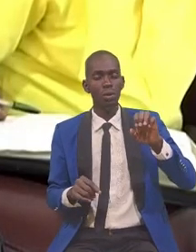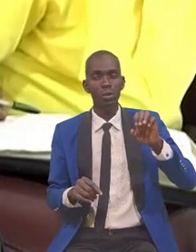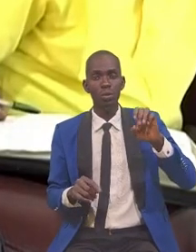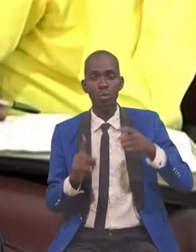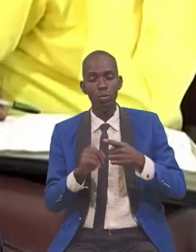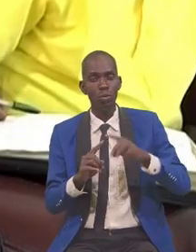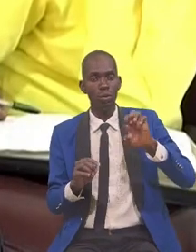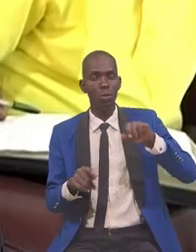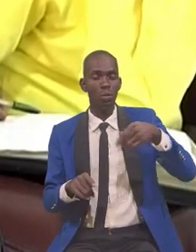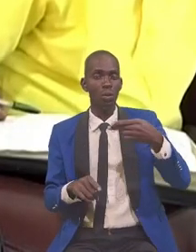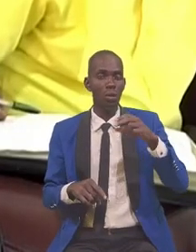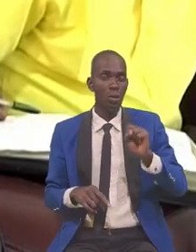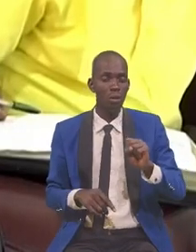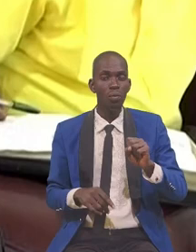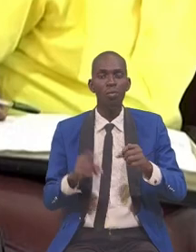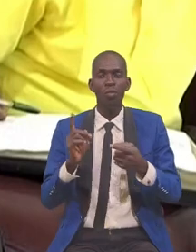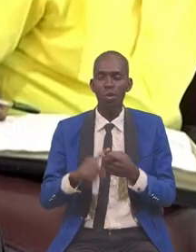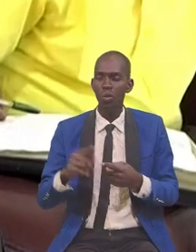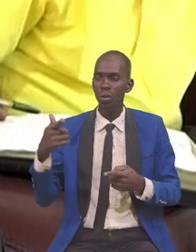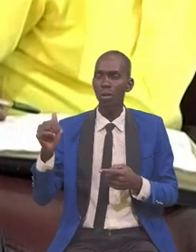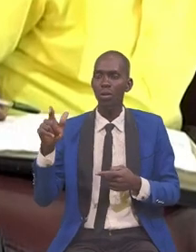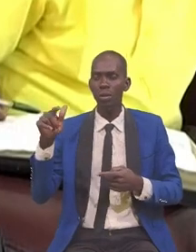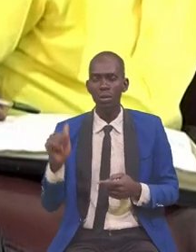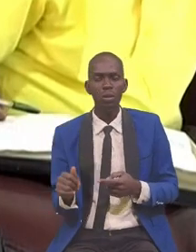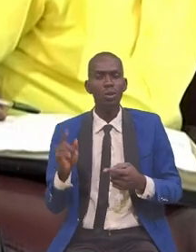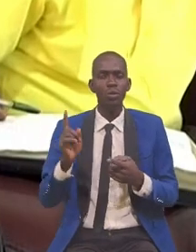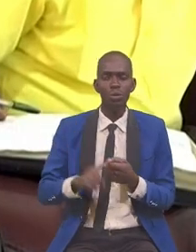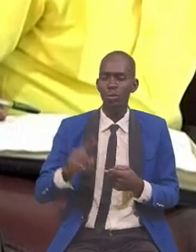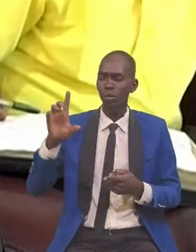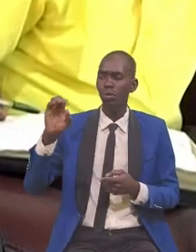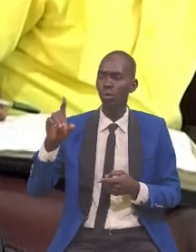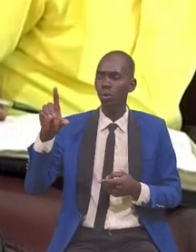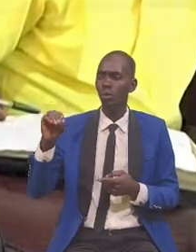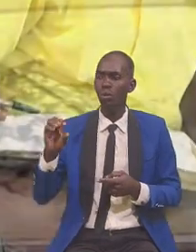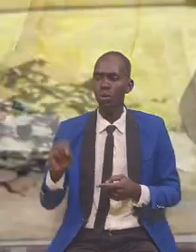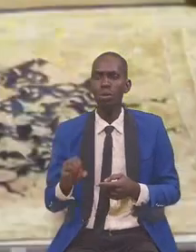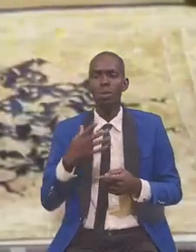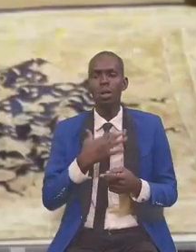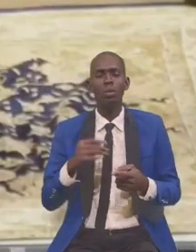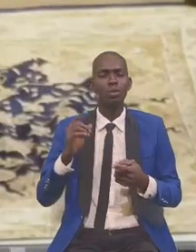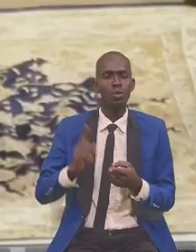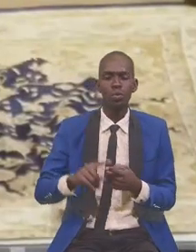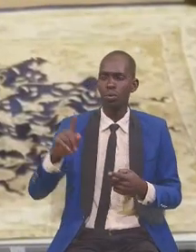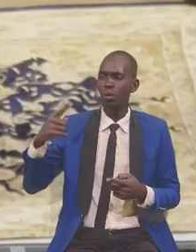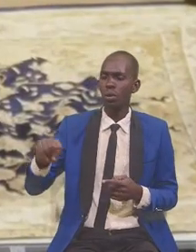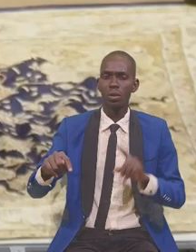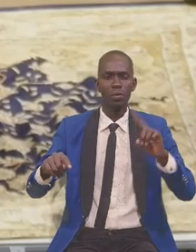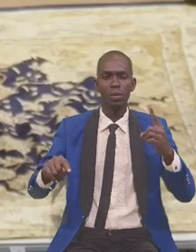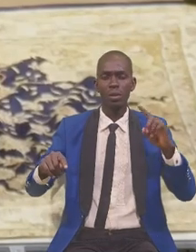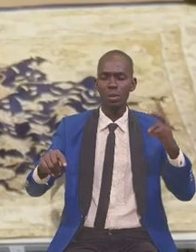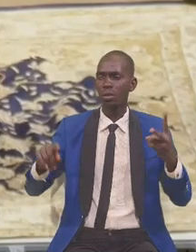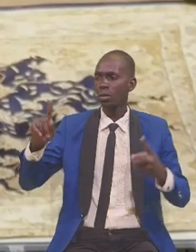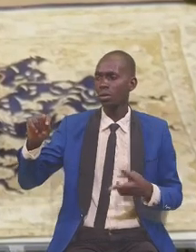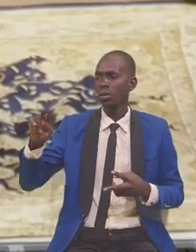Ephesians to the Colossians. He'll write the epistle to the Thessalonians 1 and 2. He'll write 1